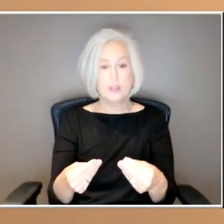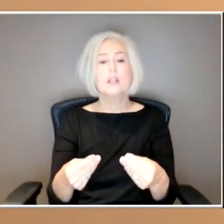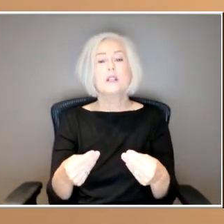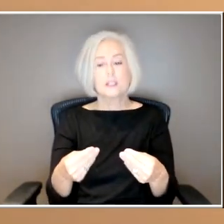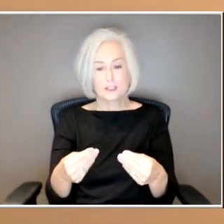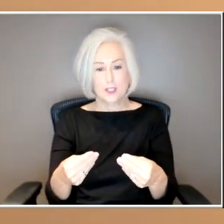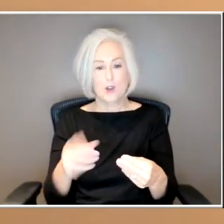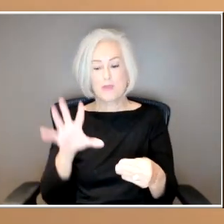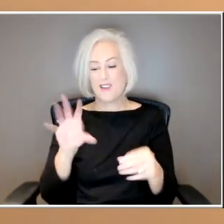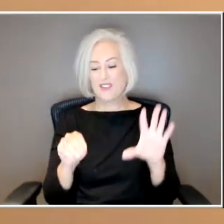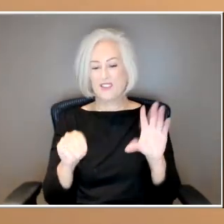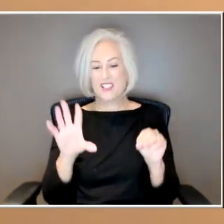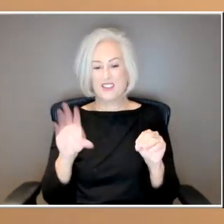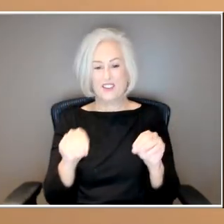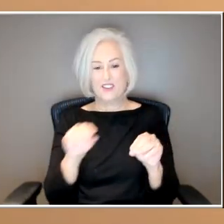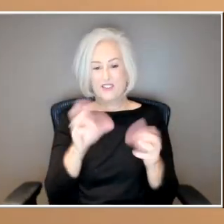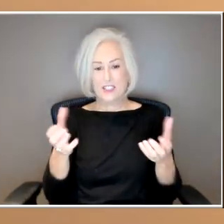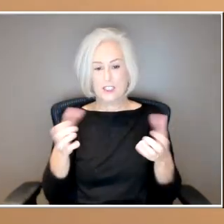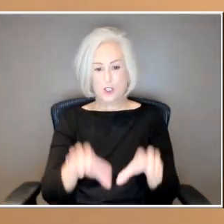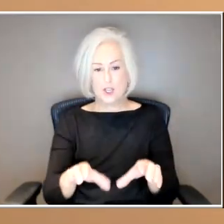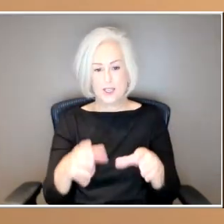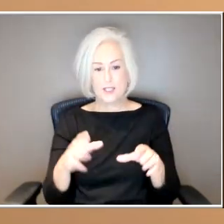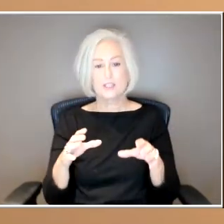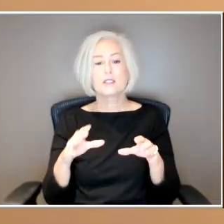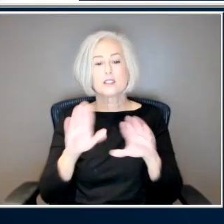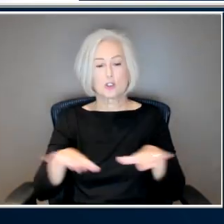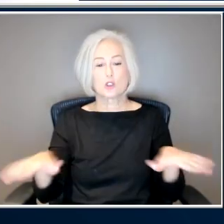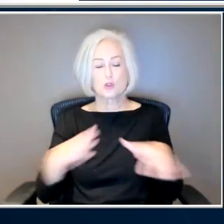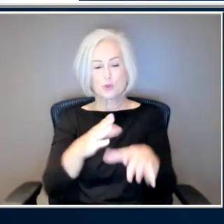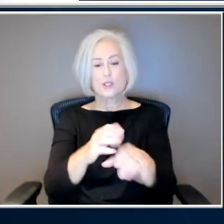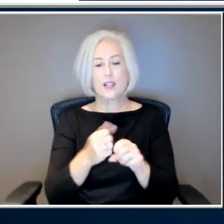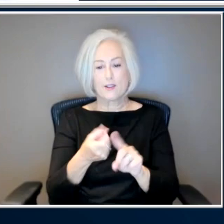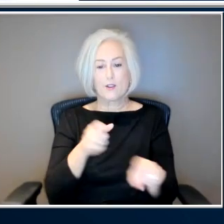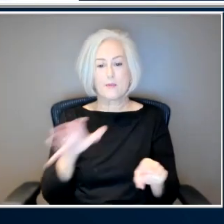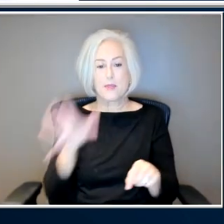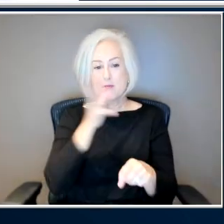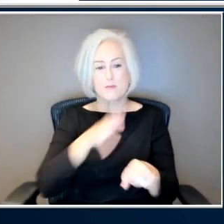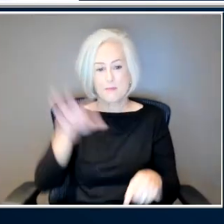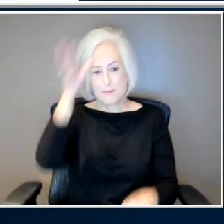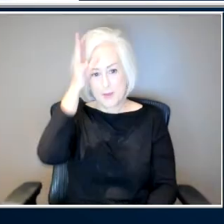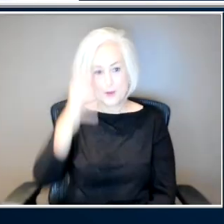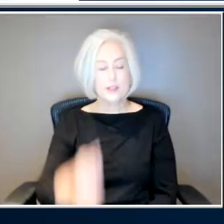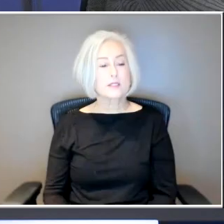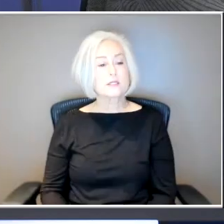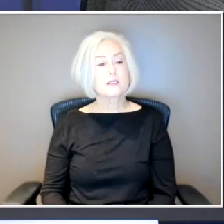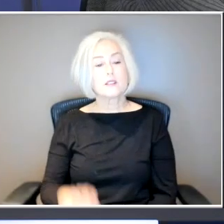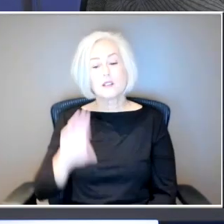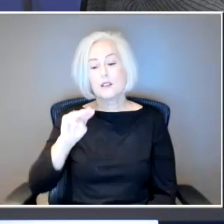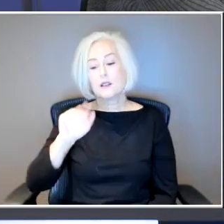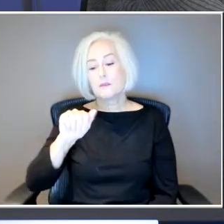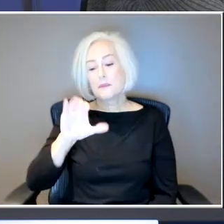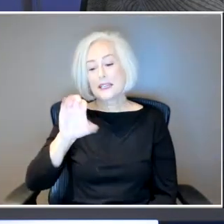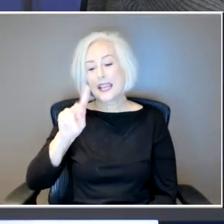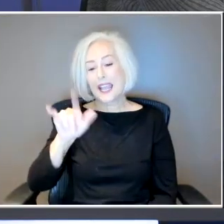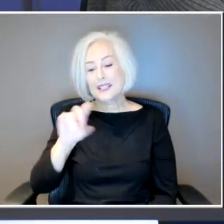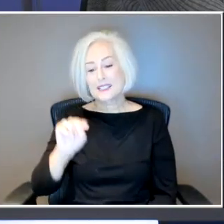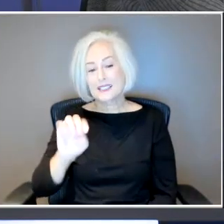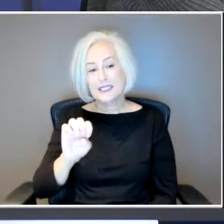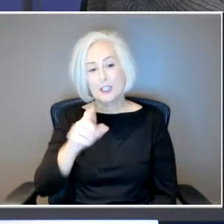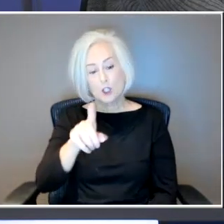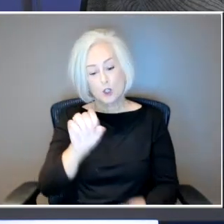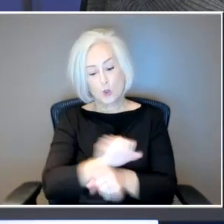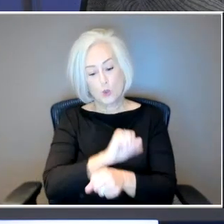that children would get that gene from their parent. Mackenzie, you work in healthcare. Did that have any impact as you headed down